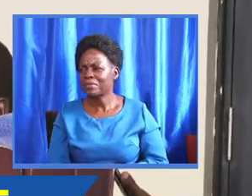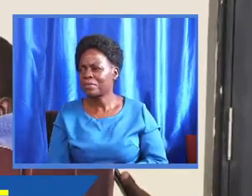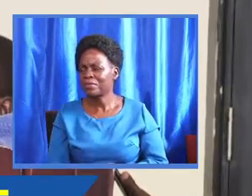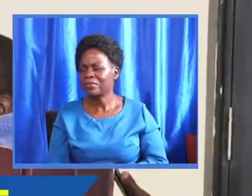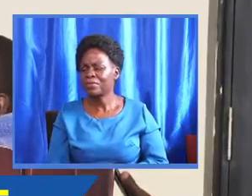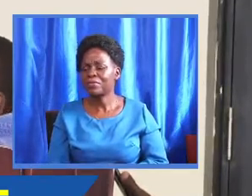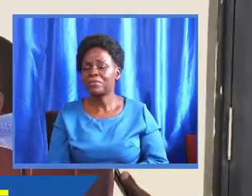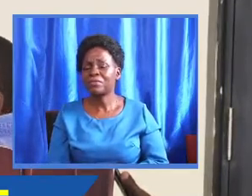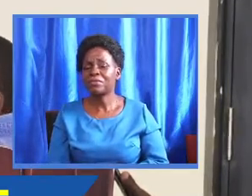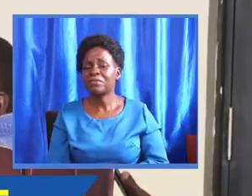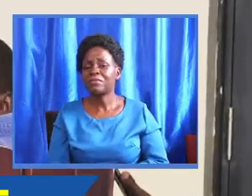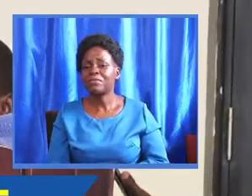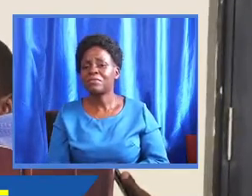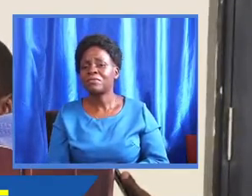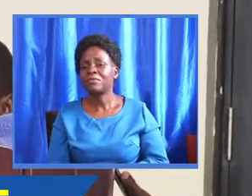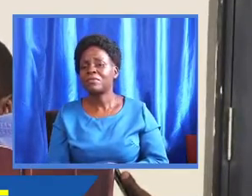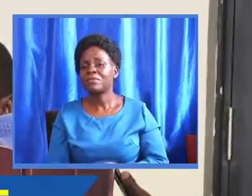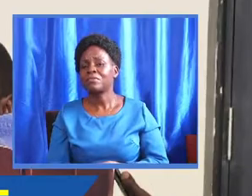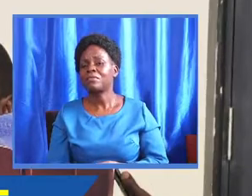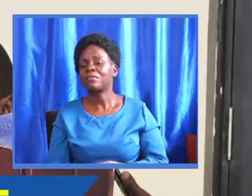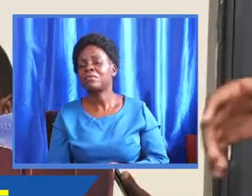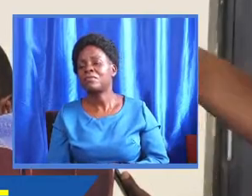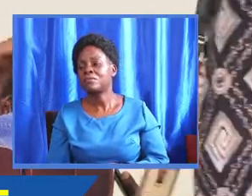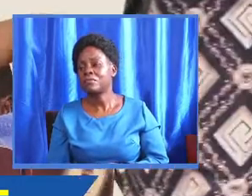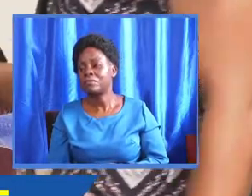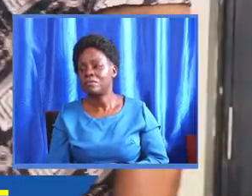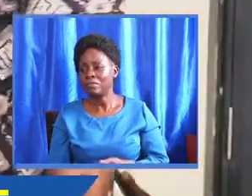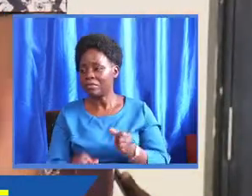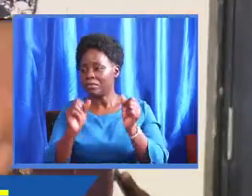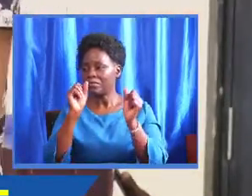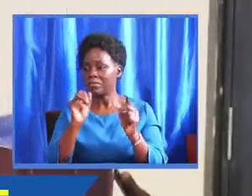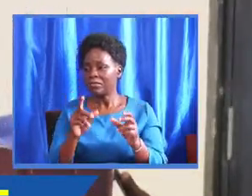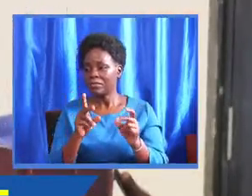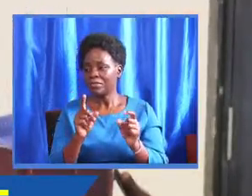You need to be a bit clear, please. Okay.